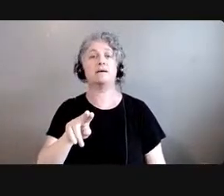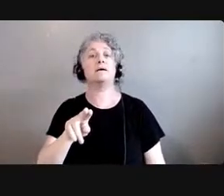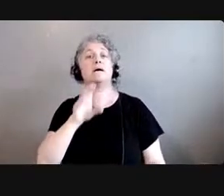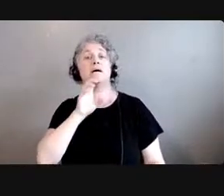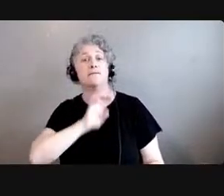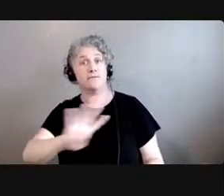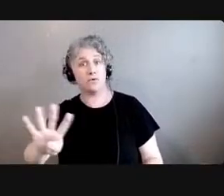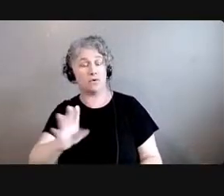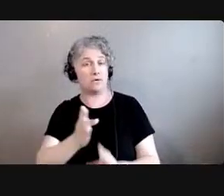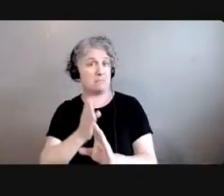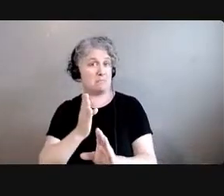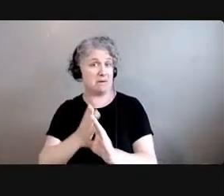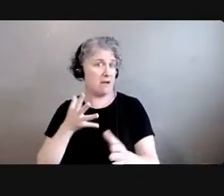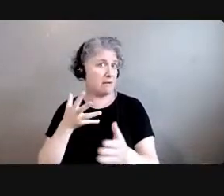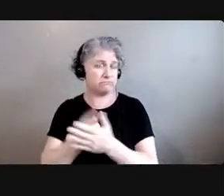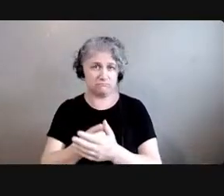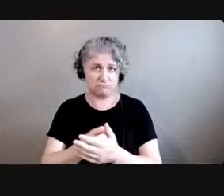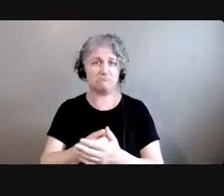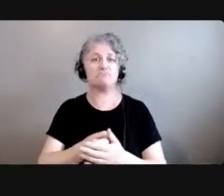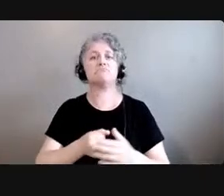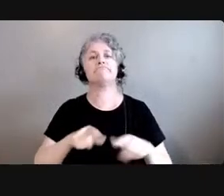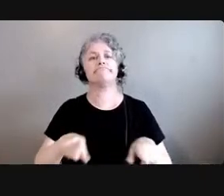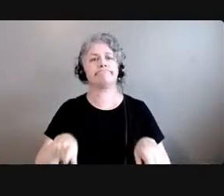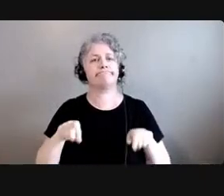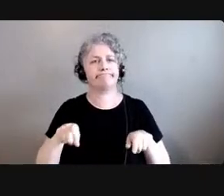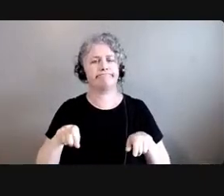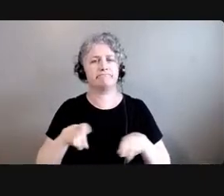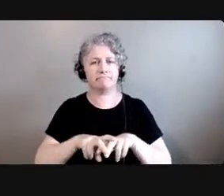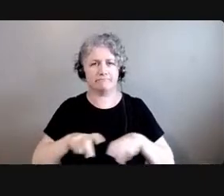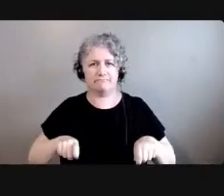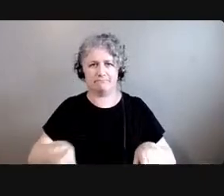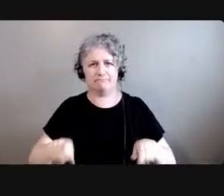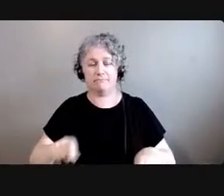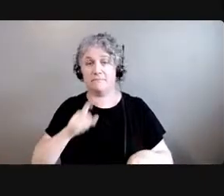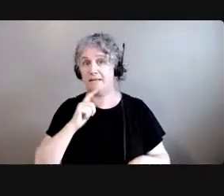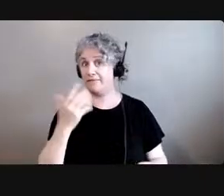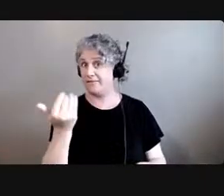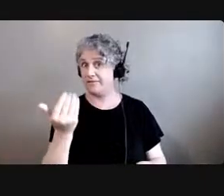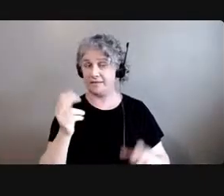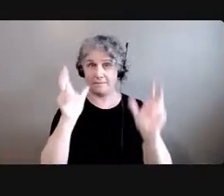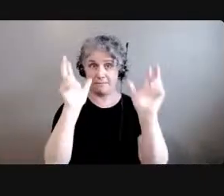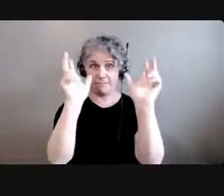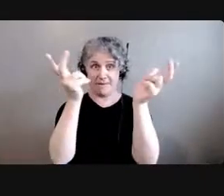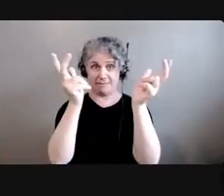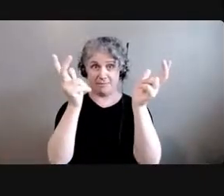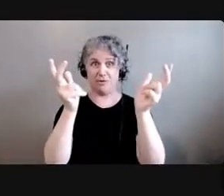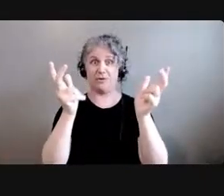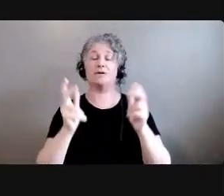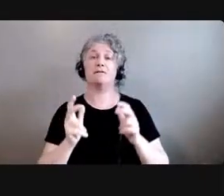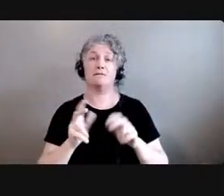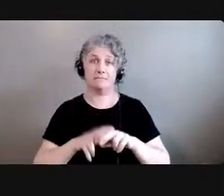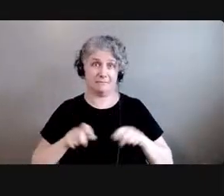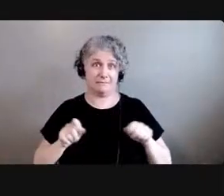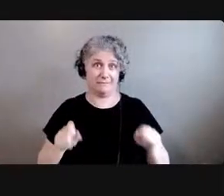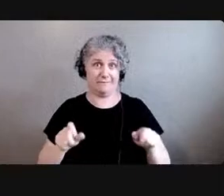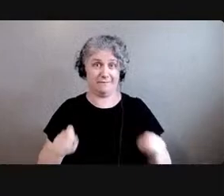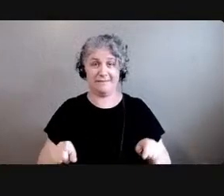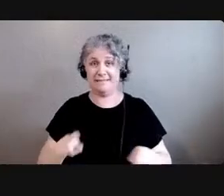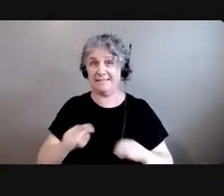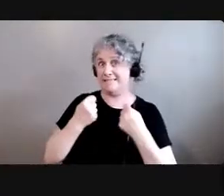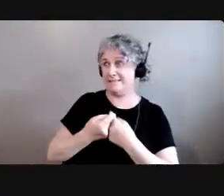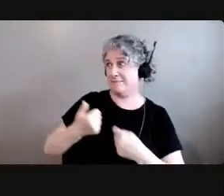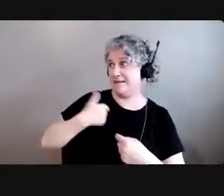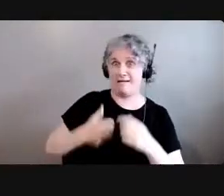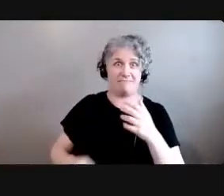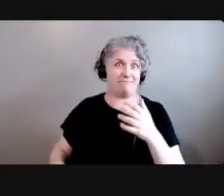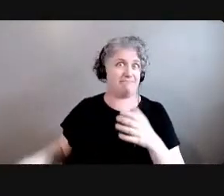old. When he was 15, he was introduced to the world of wheelchair basketball and became a staple on Team Canada after making the